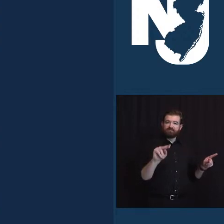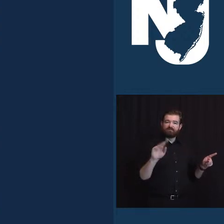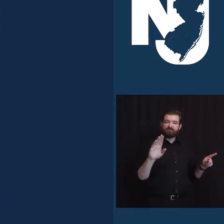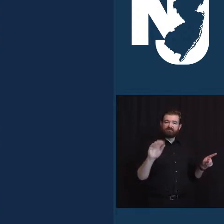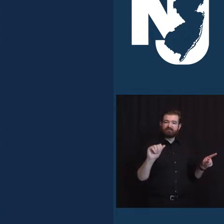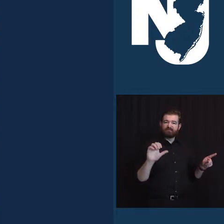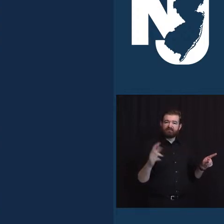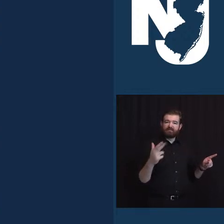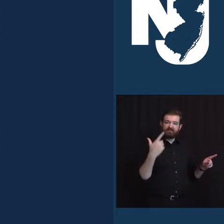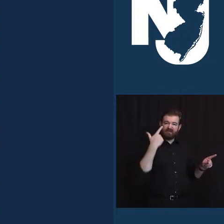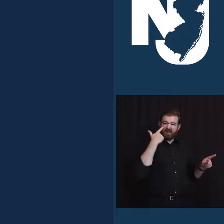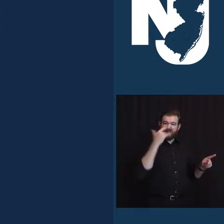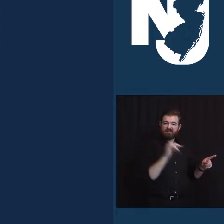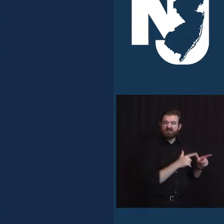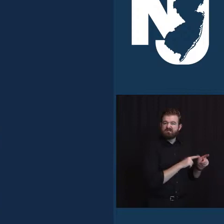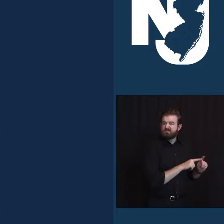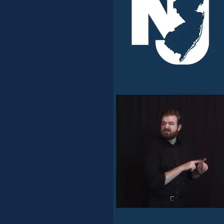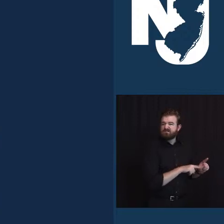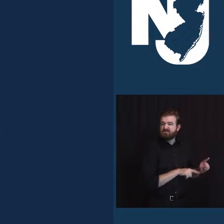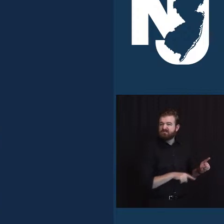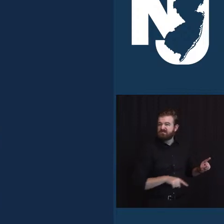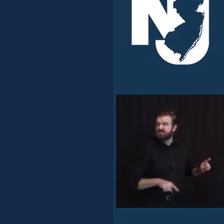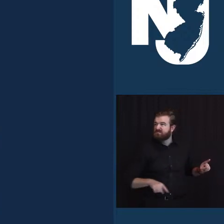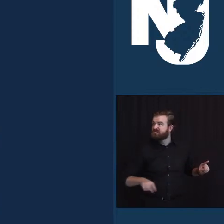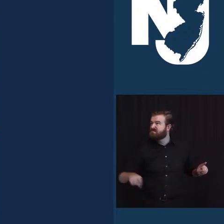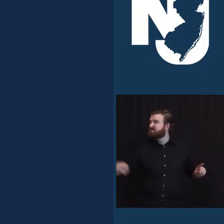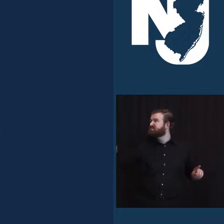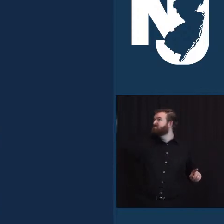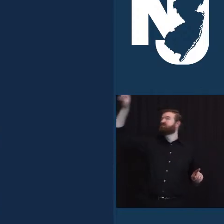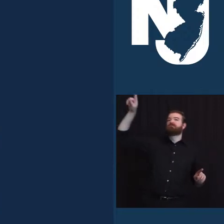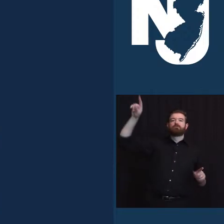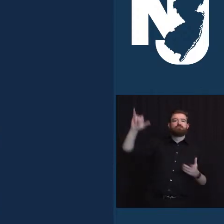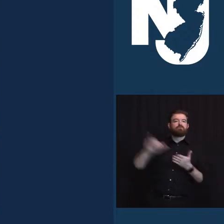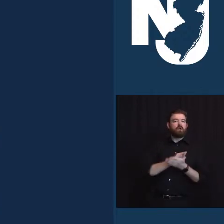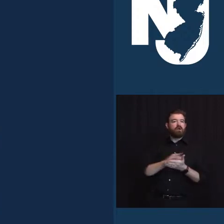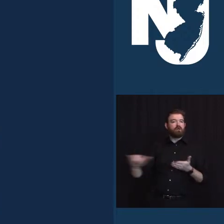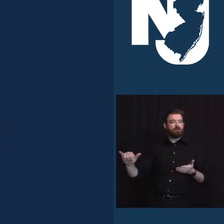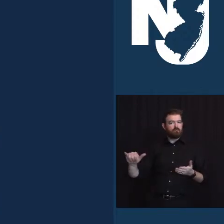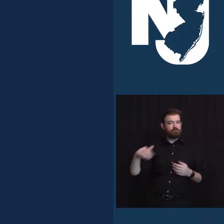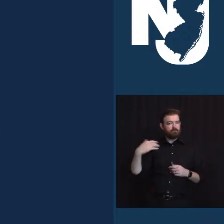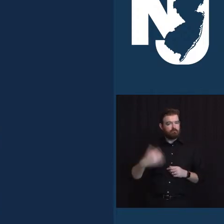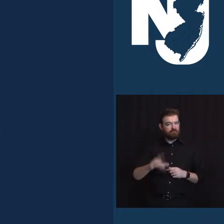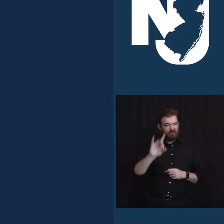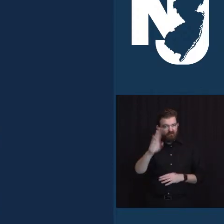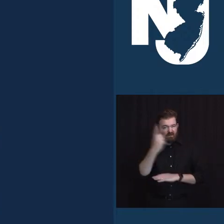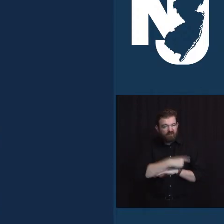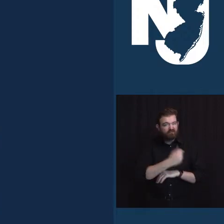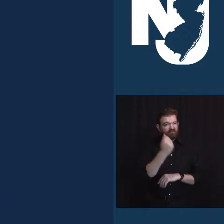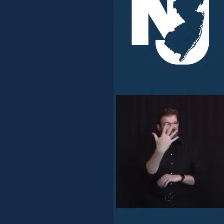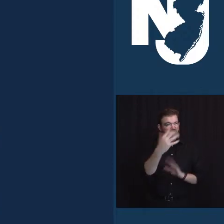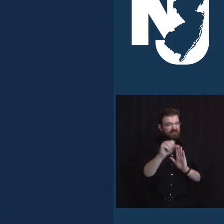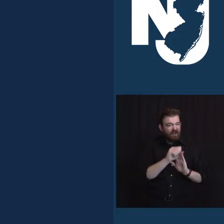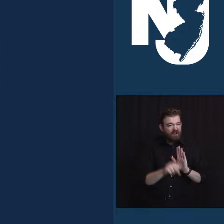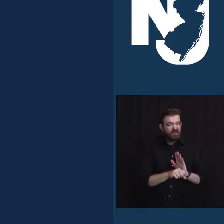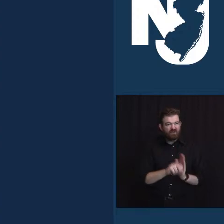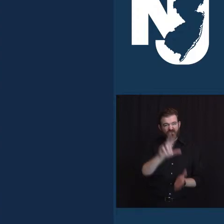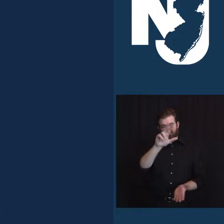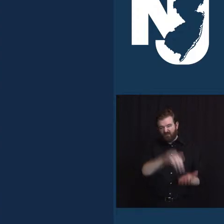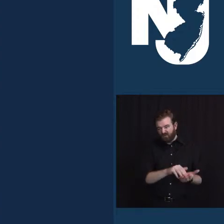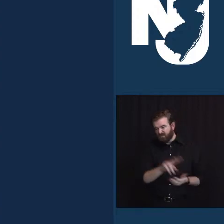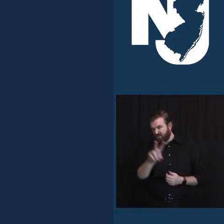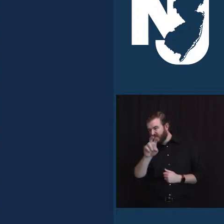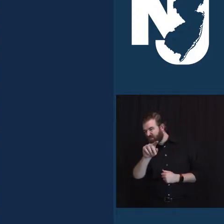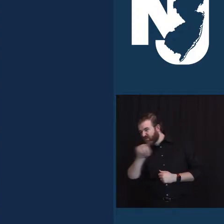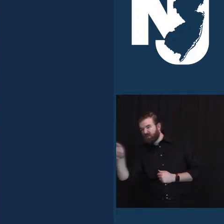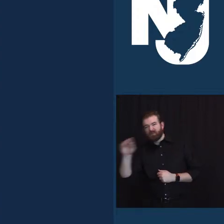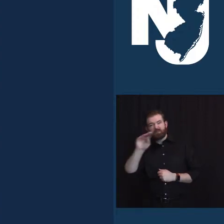days, 15 states, and more than 3,200 miles prior. Hella is